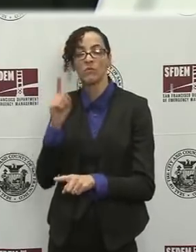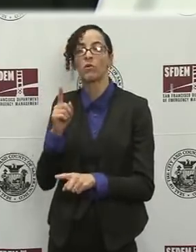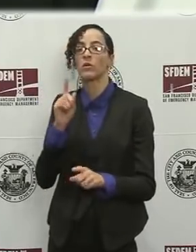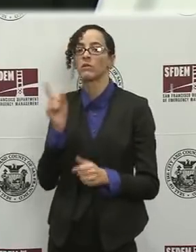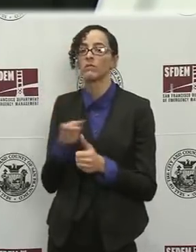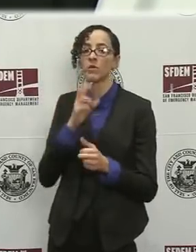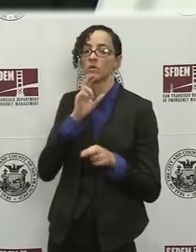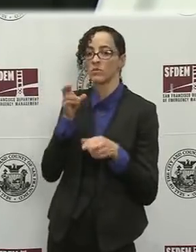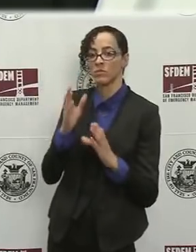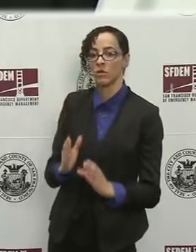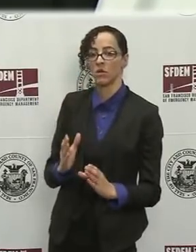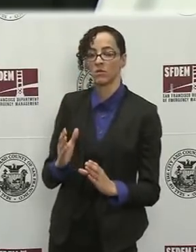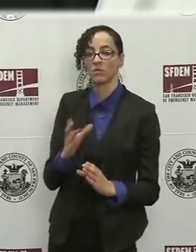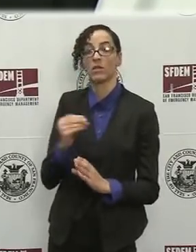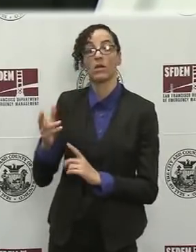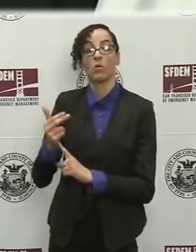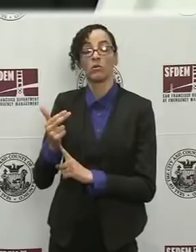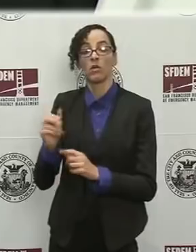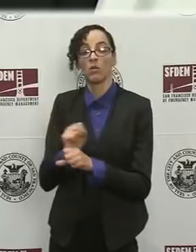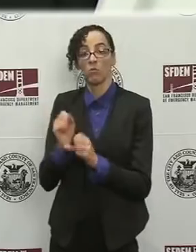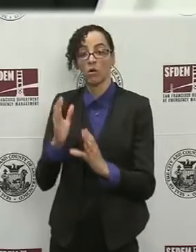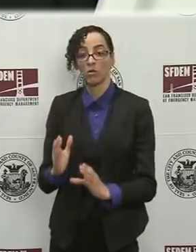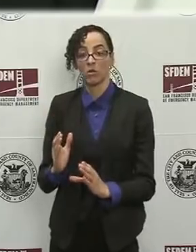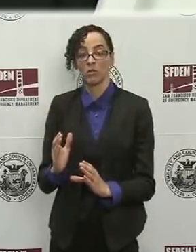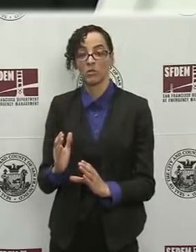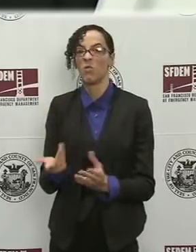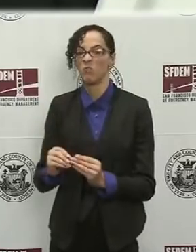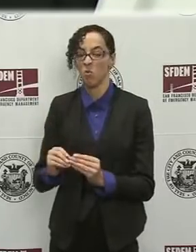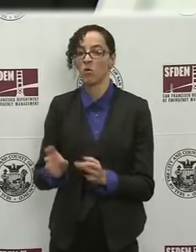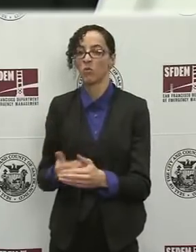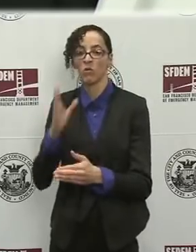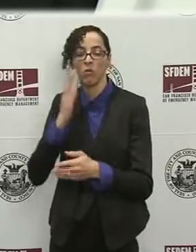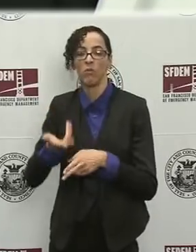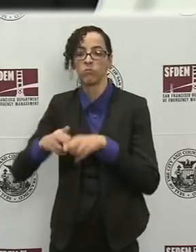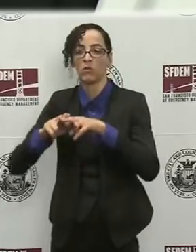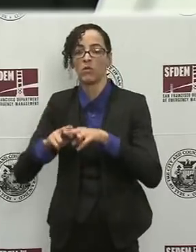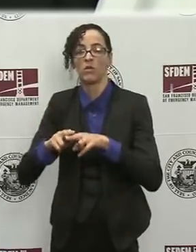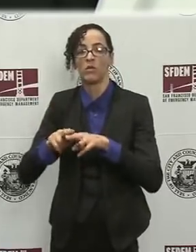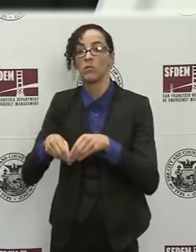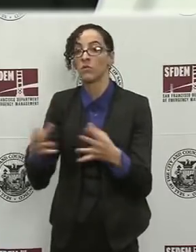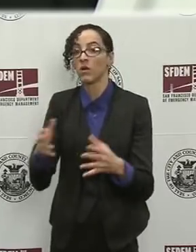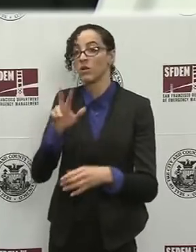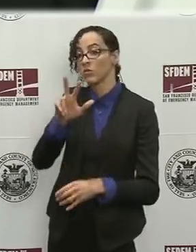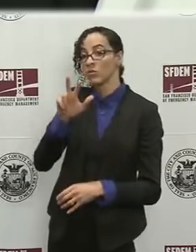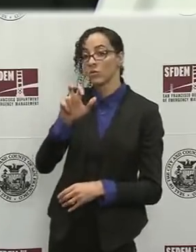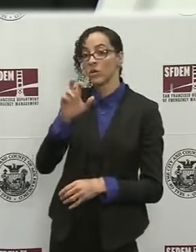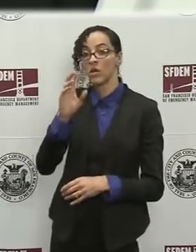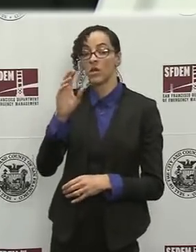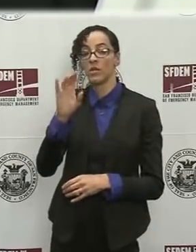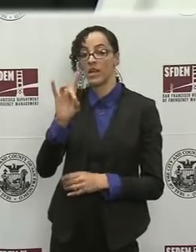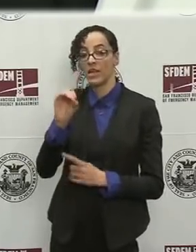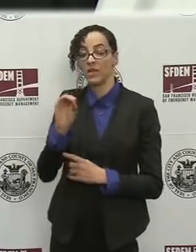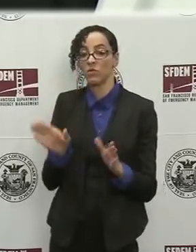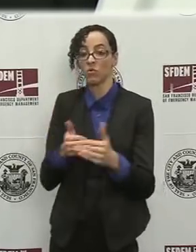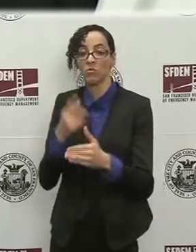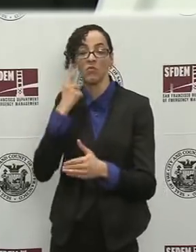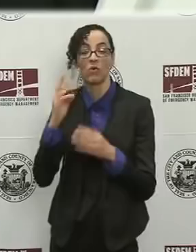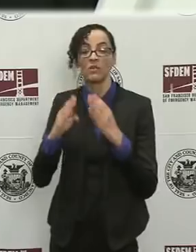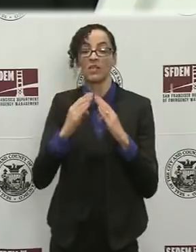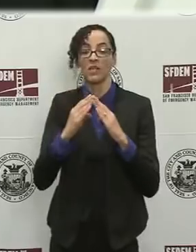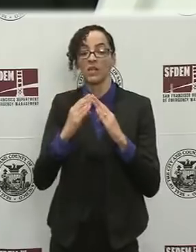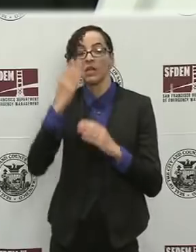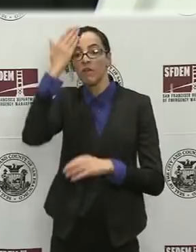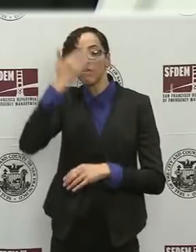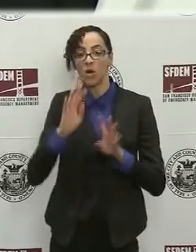on the way. The first hotel property will provide 383 rooms for city frontline healthcare workers, people who